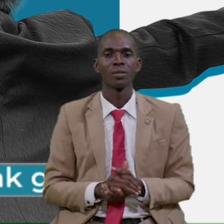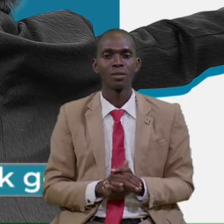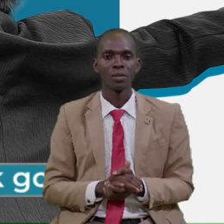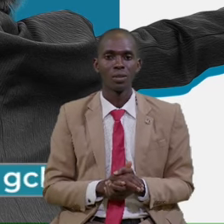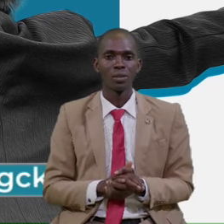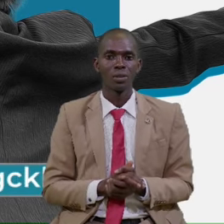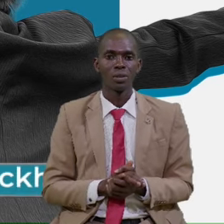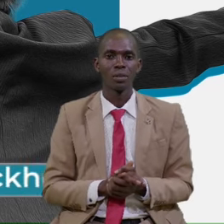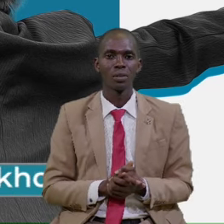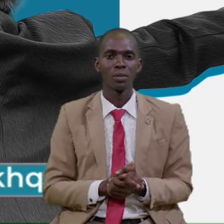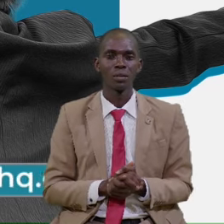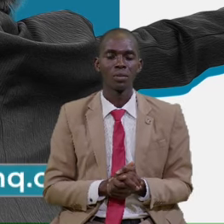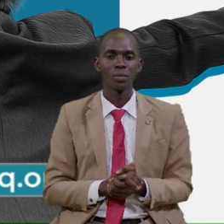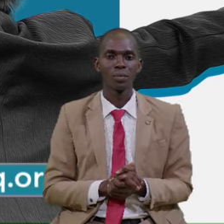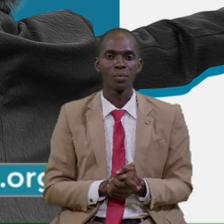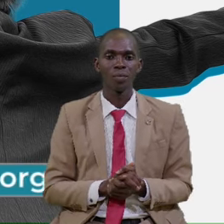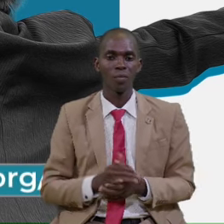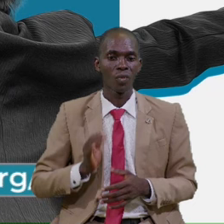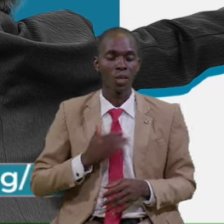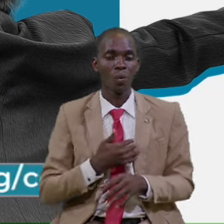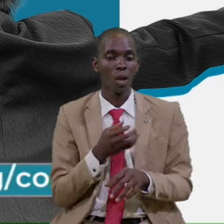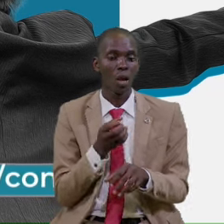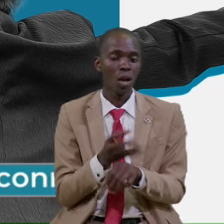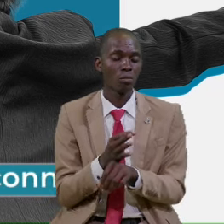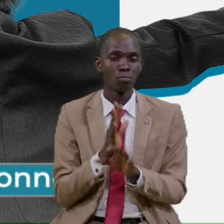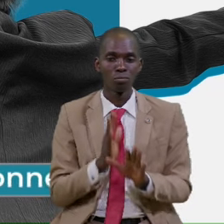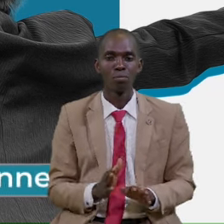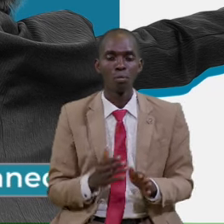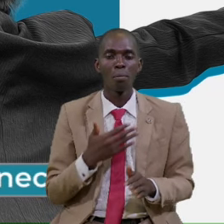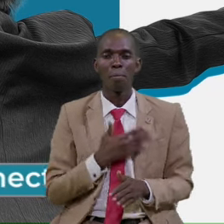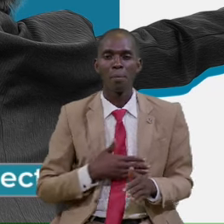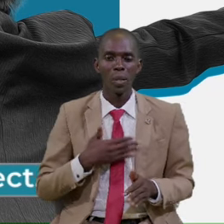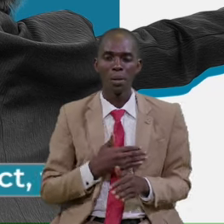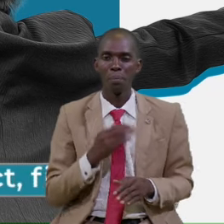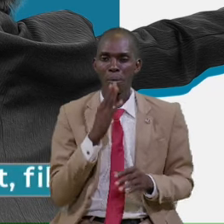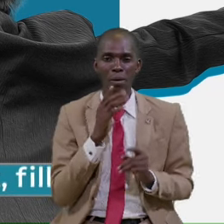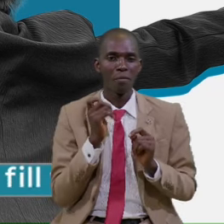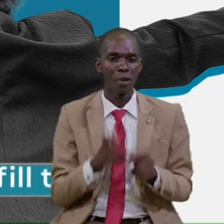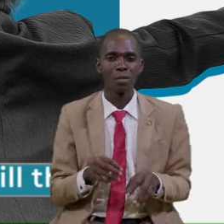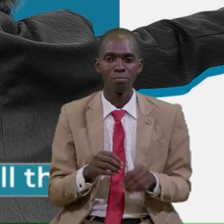received I canel's pleas be smart at